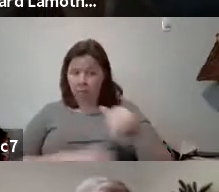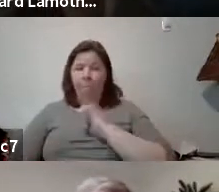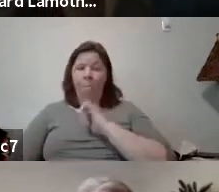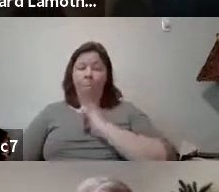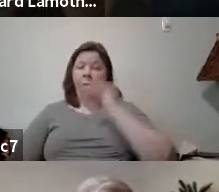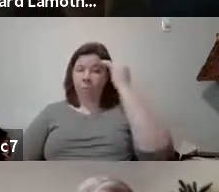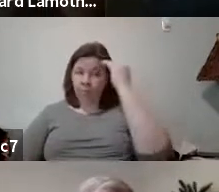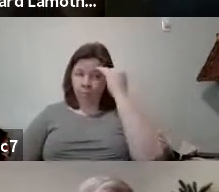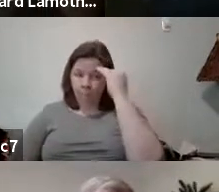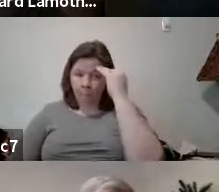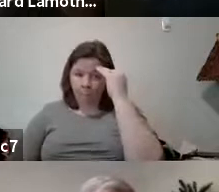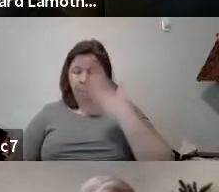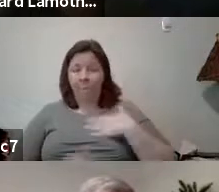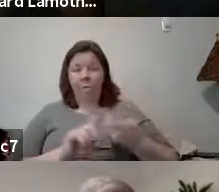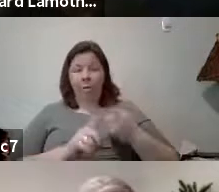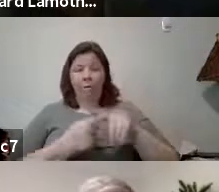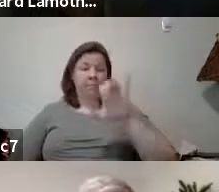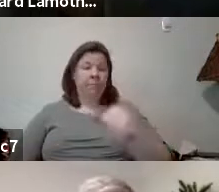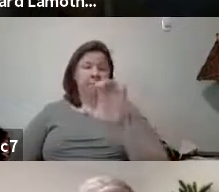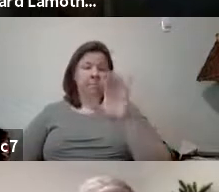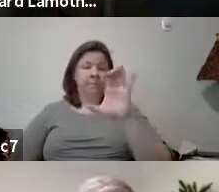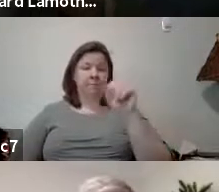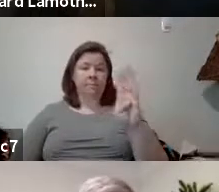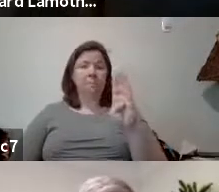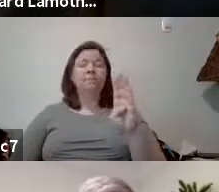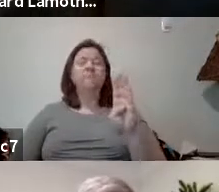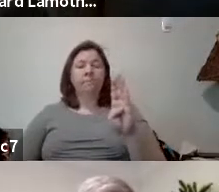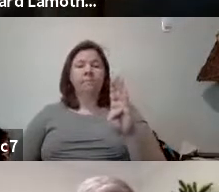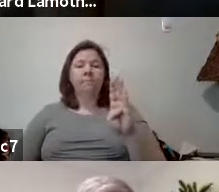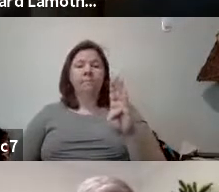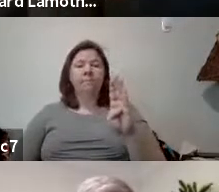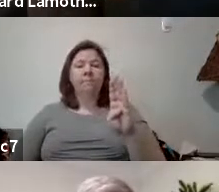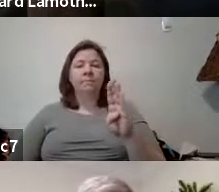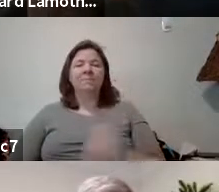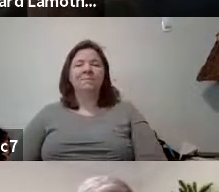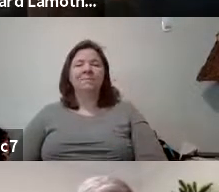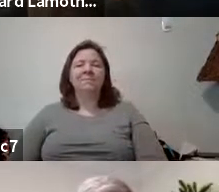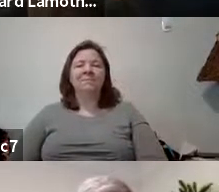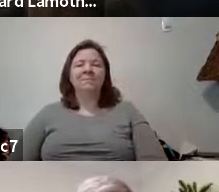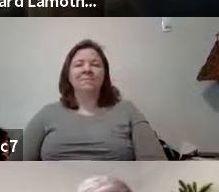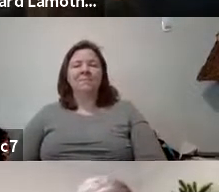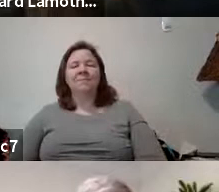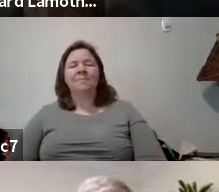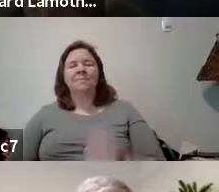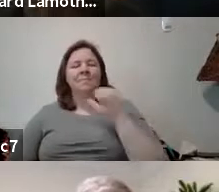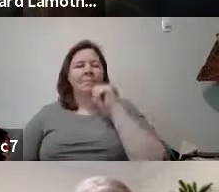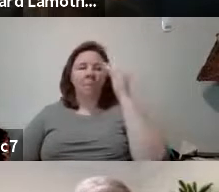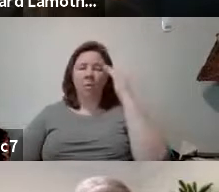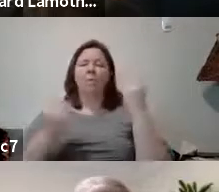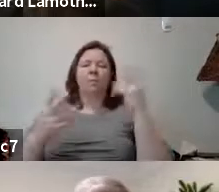know my friend Jacob got a little bit caught up with the Jamaican like patois. Not a lot of